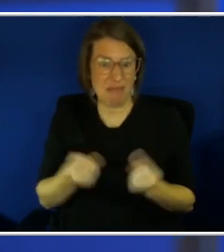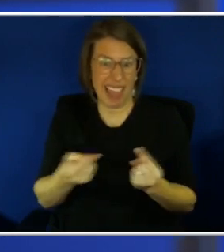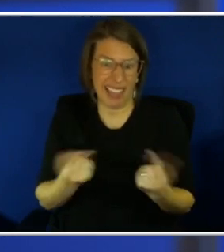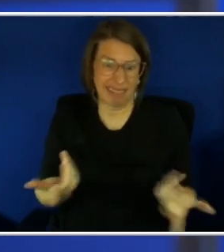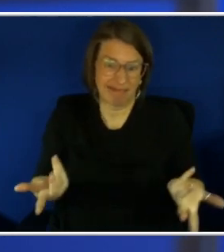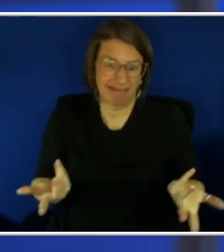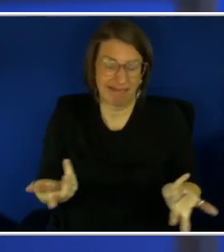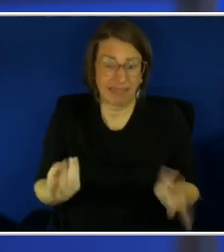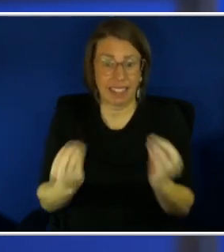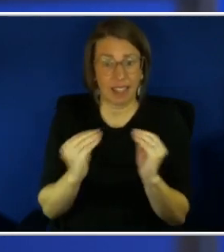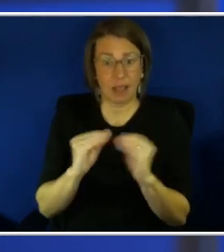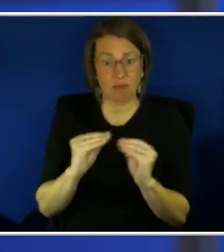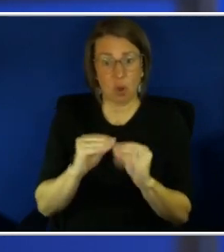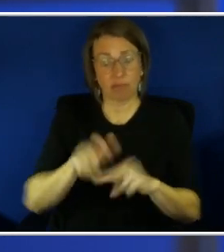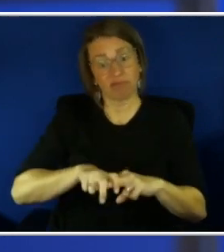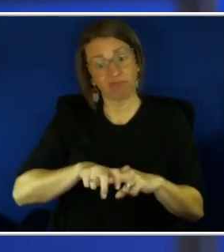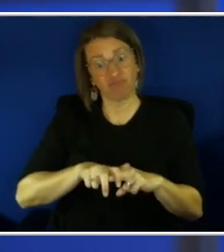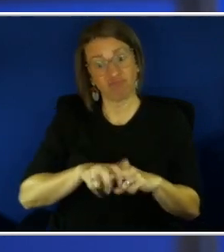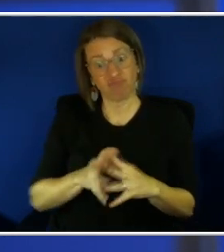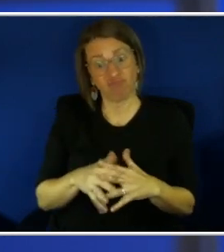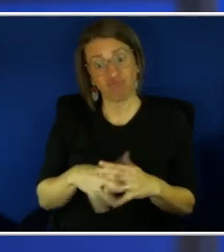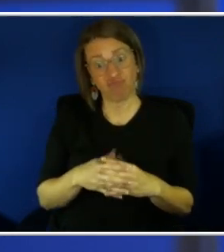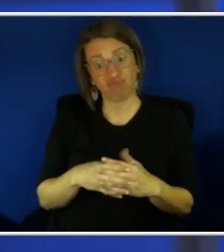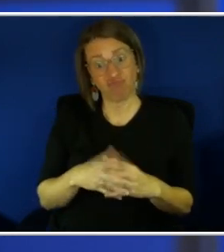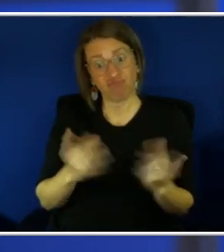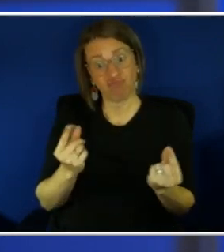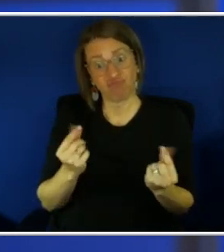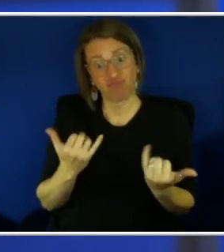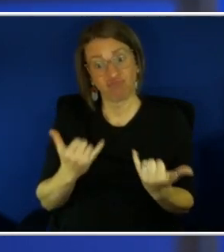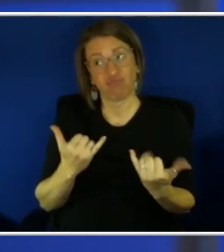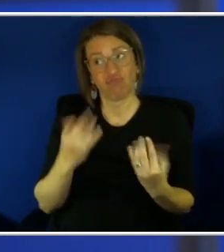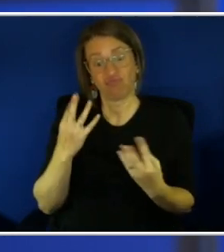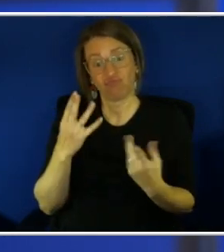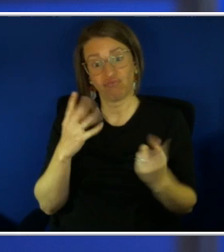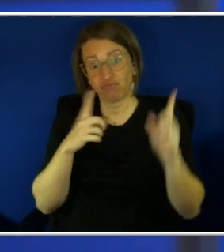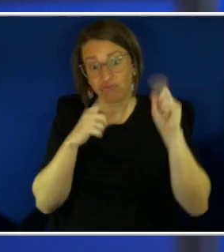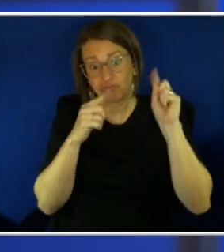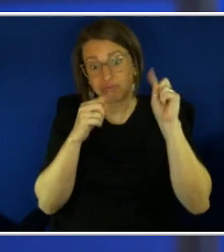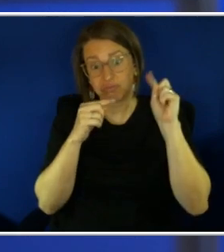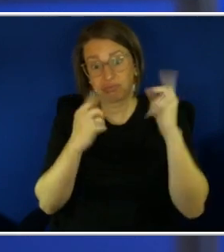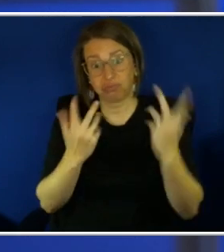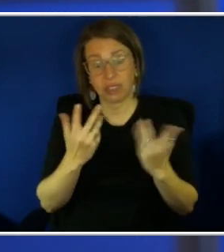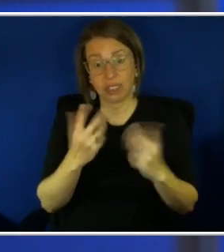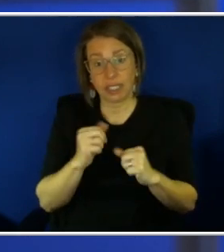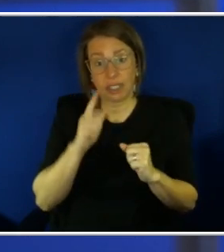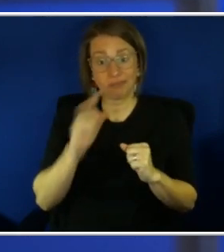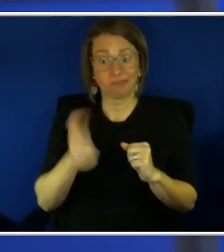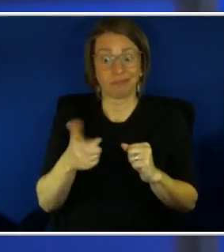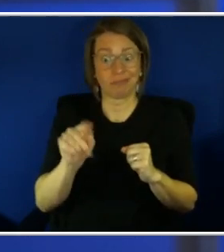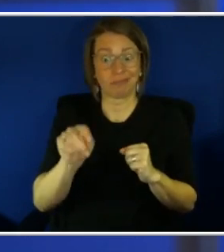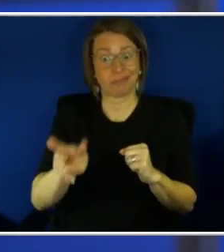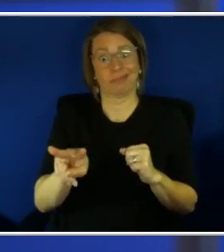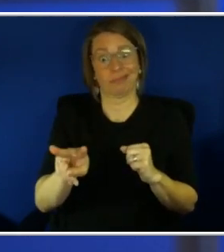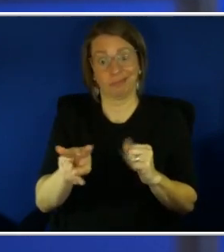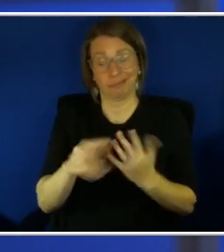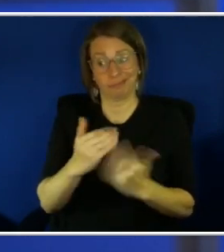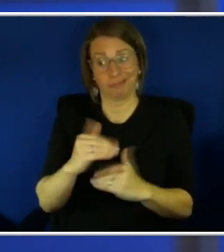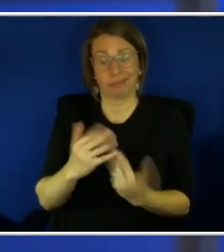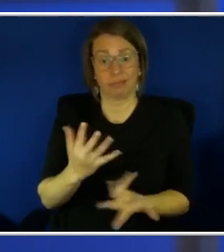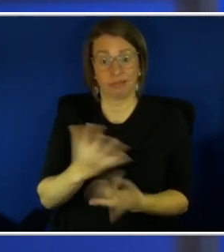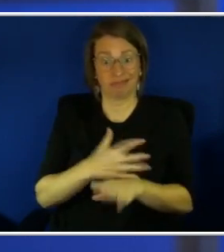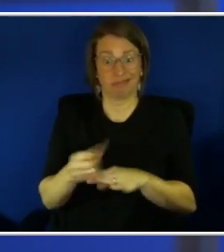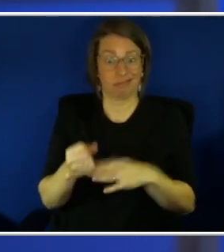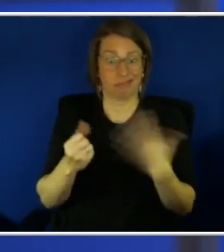more the sitting and what am I going to do now? And you only can watch so many shows on TV. That would drive me crazy.